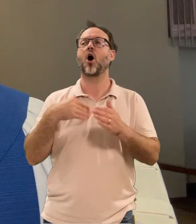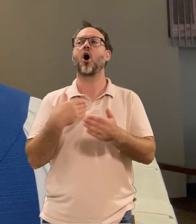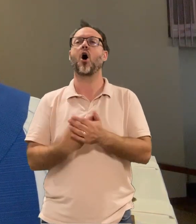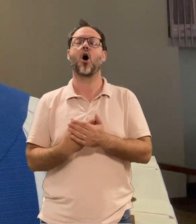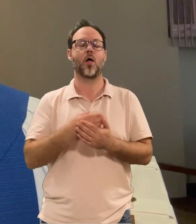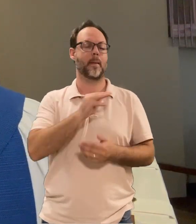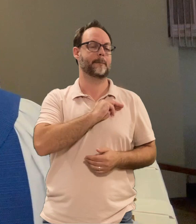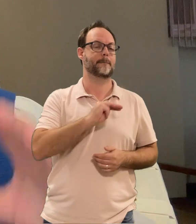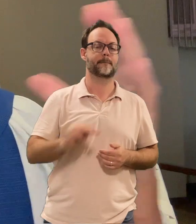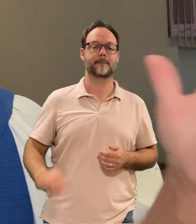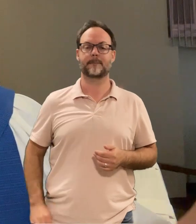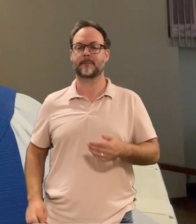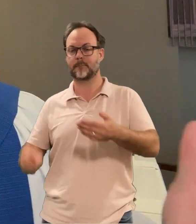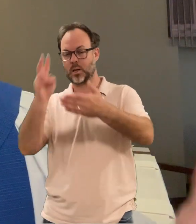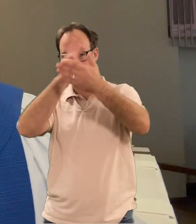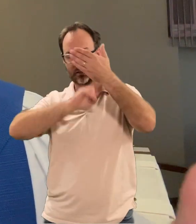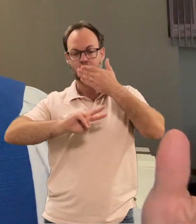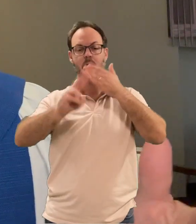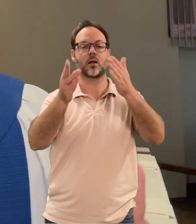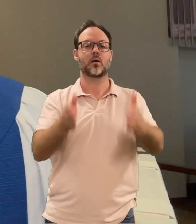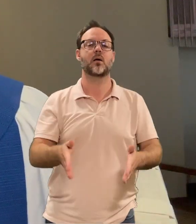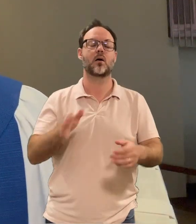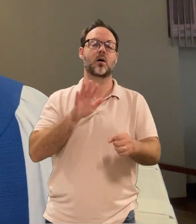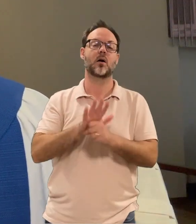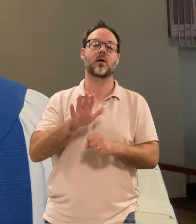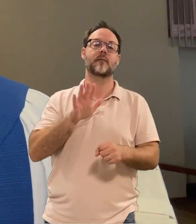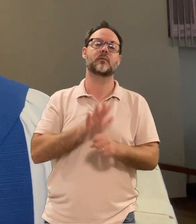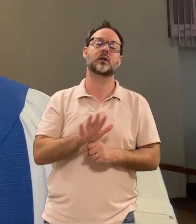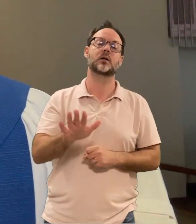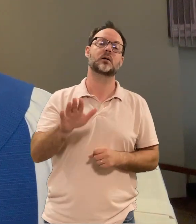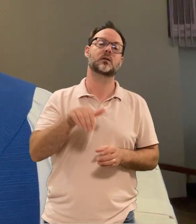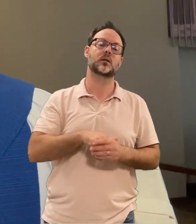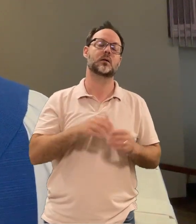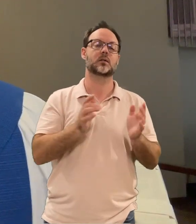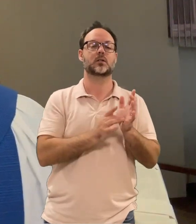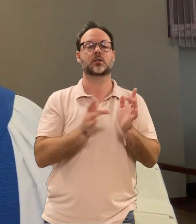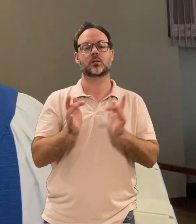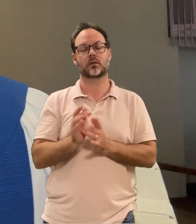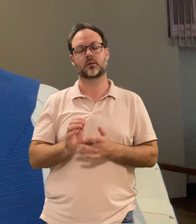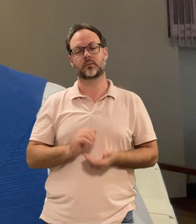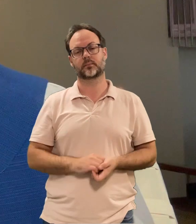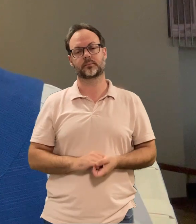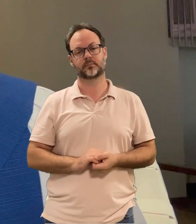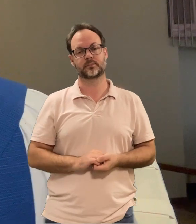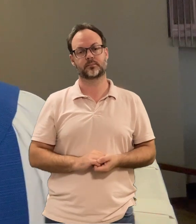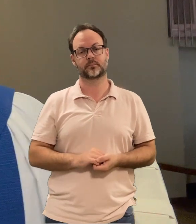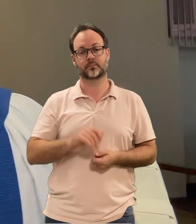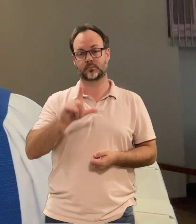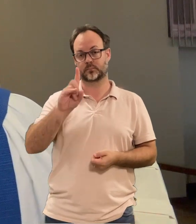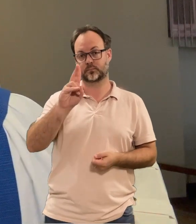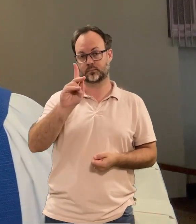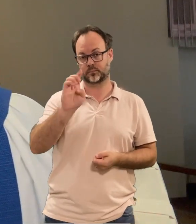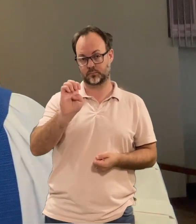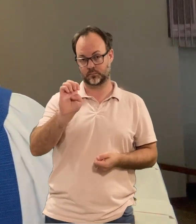Testament times. All of these messianic prophecies are fulfilled in Jesus.